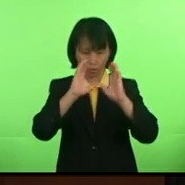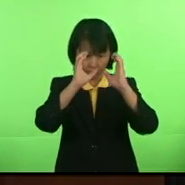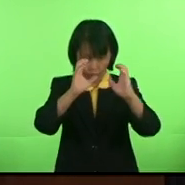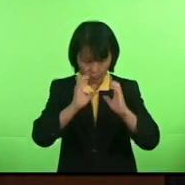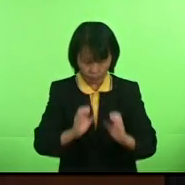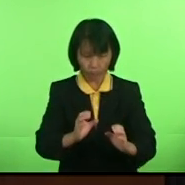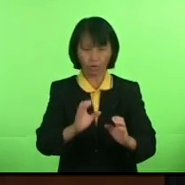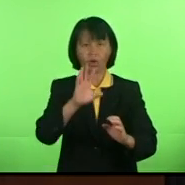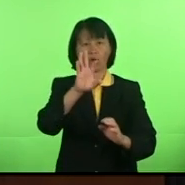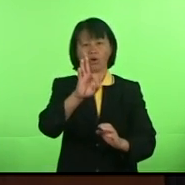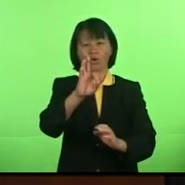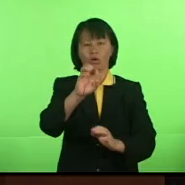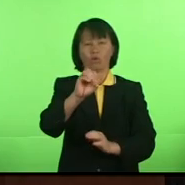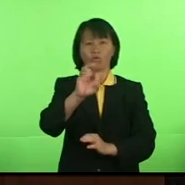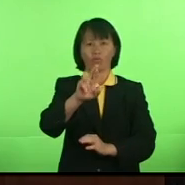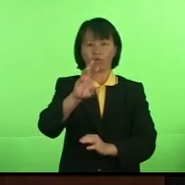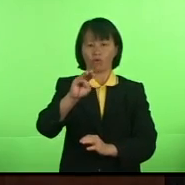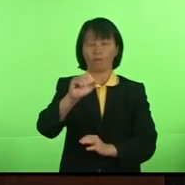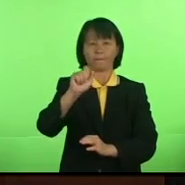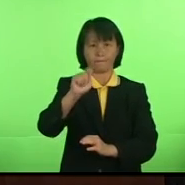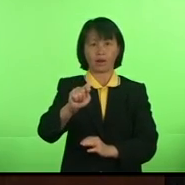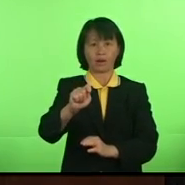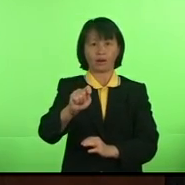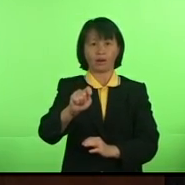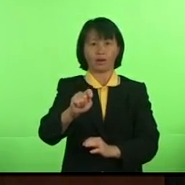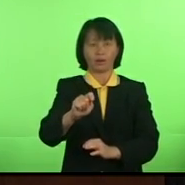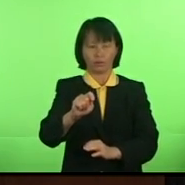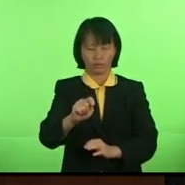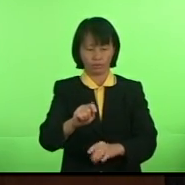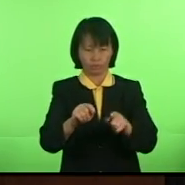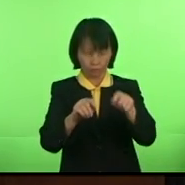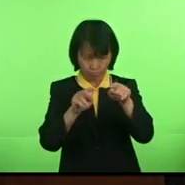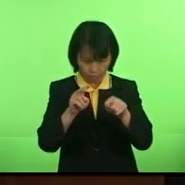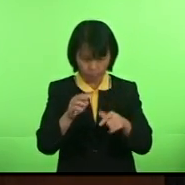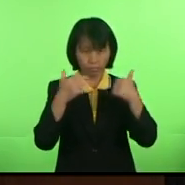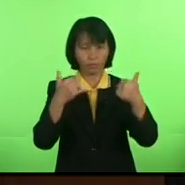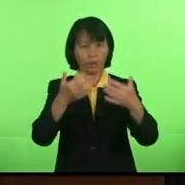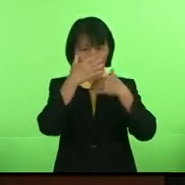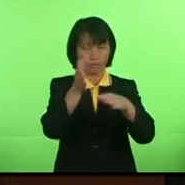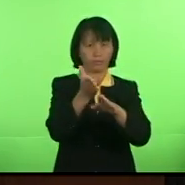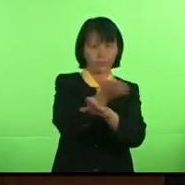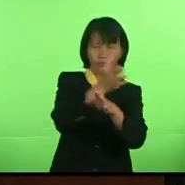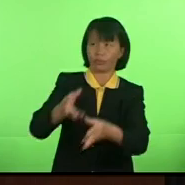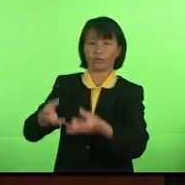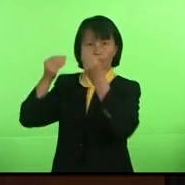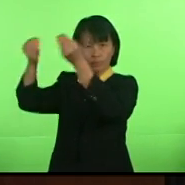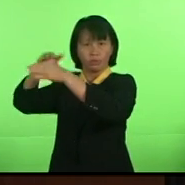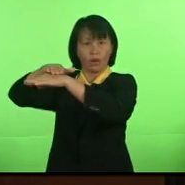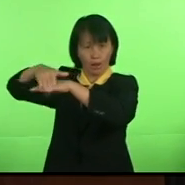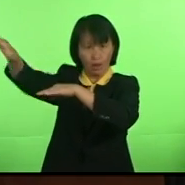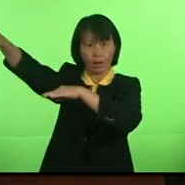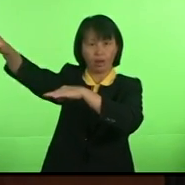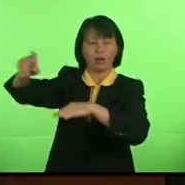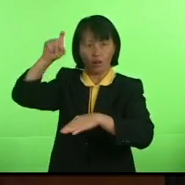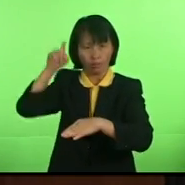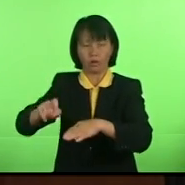So remember, students, before you can actually pass up the assignment or pass up the essay, you have to do this